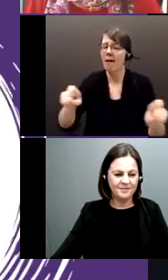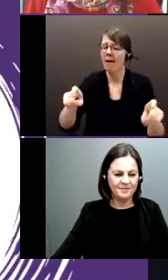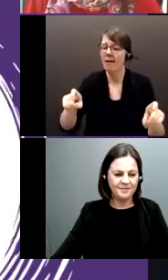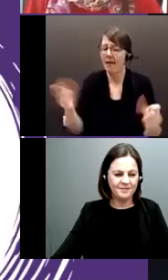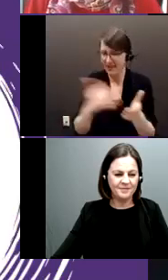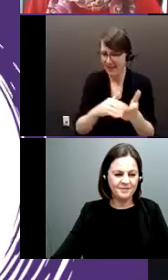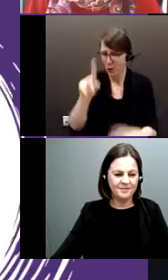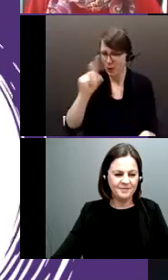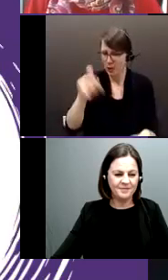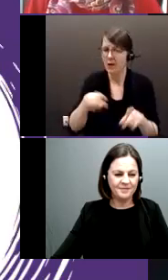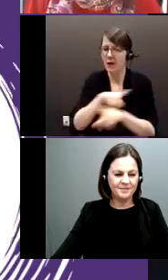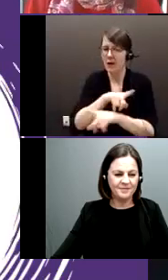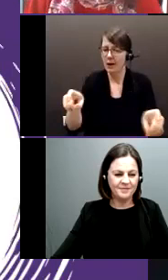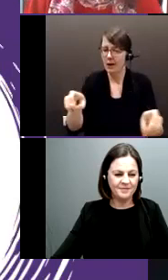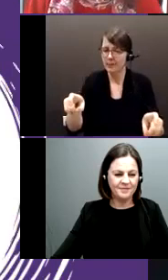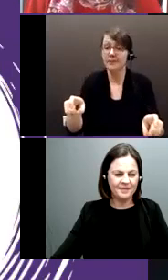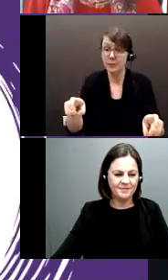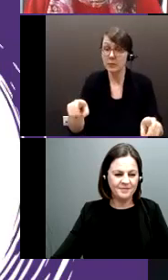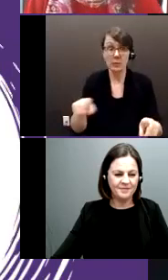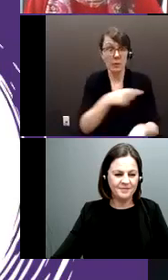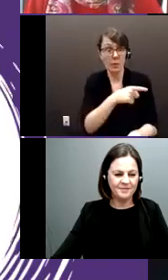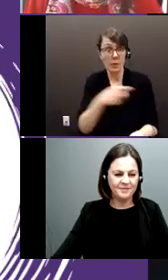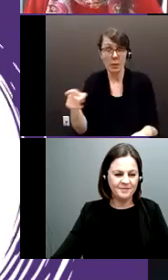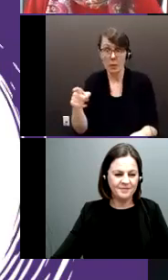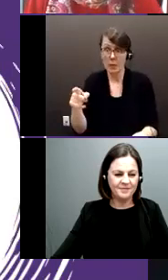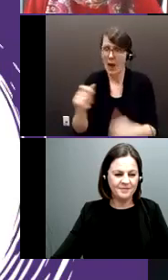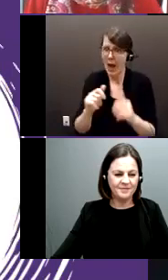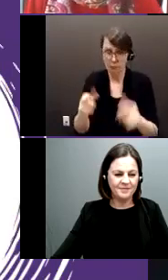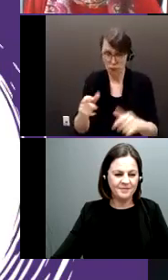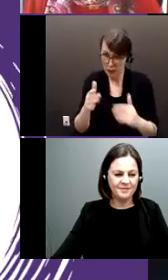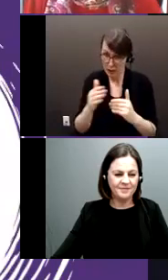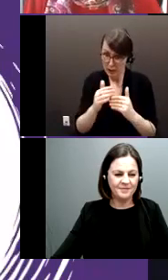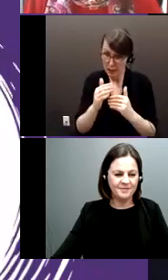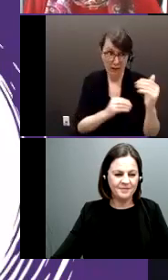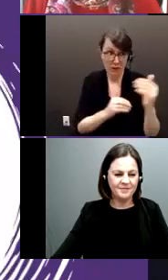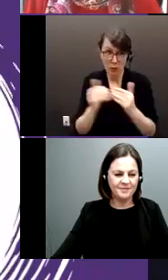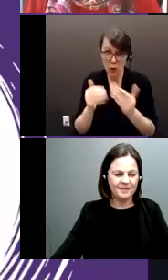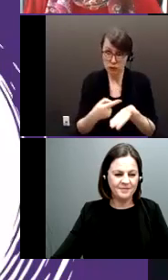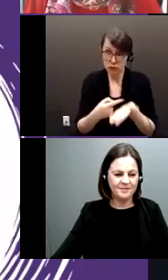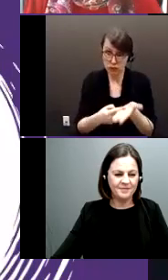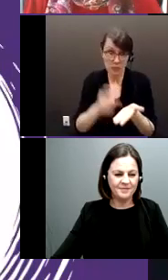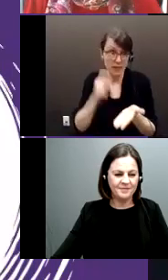How comfortable are you talking about sex with an older adult?